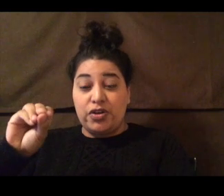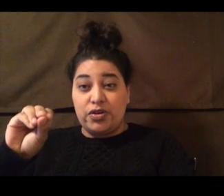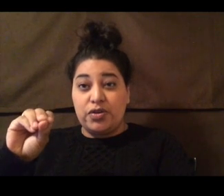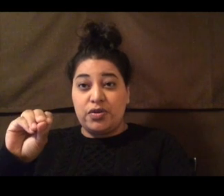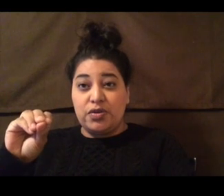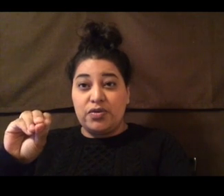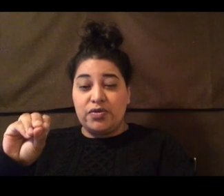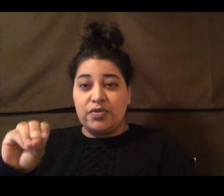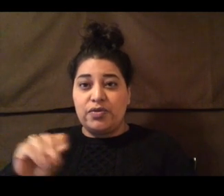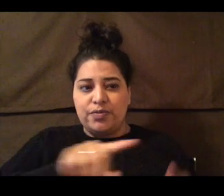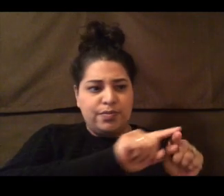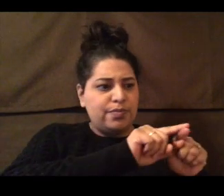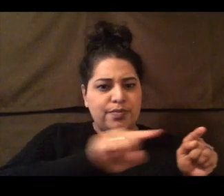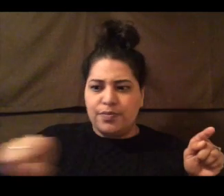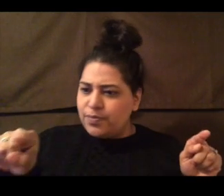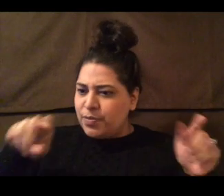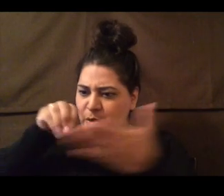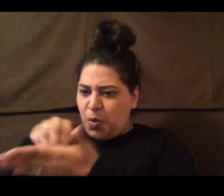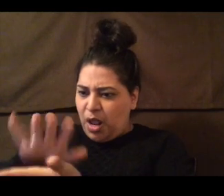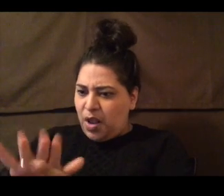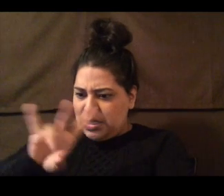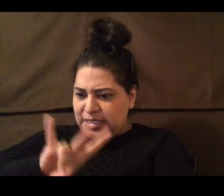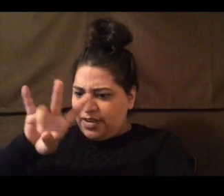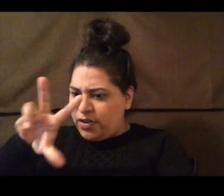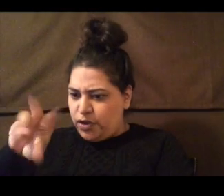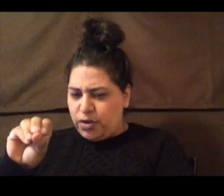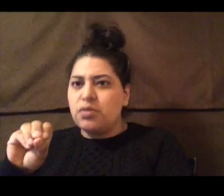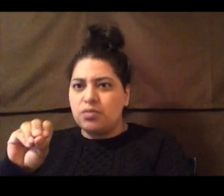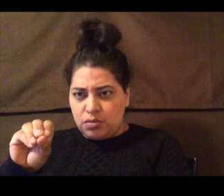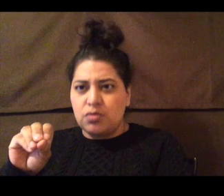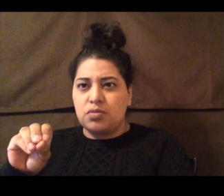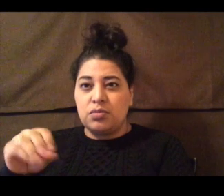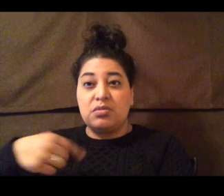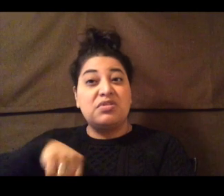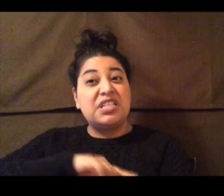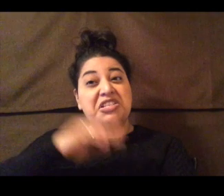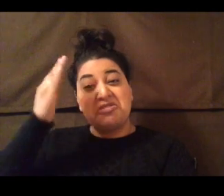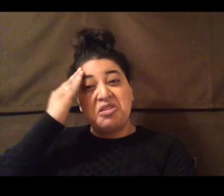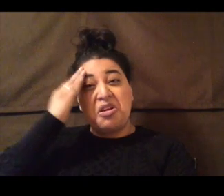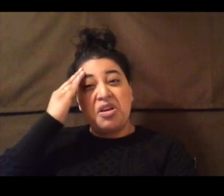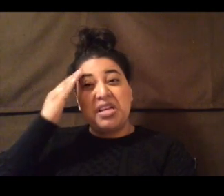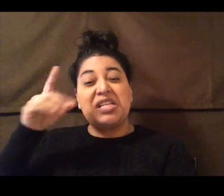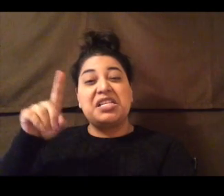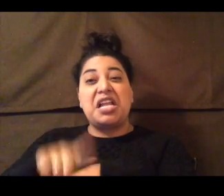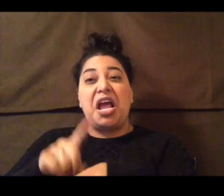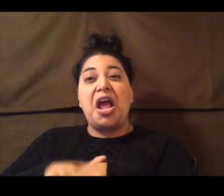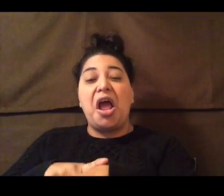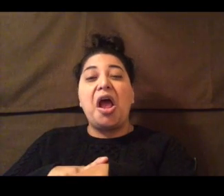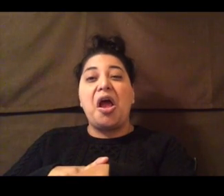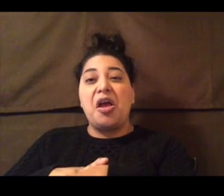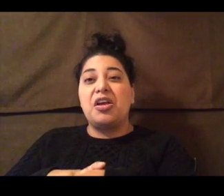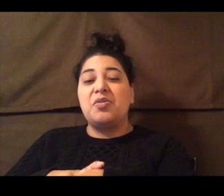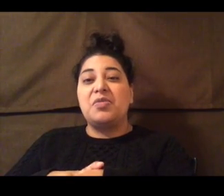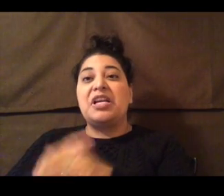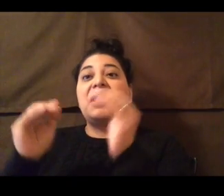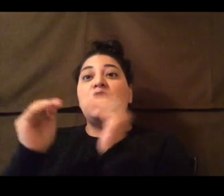at 7:30. Okay, so we know that the time is actually going to equal